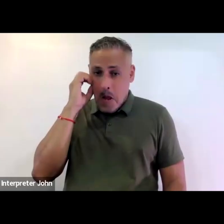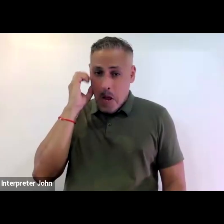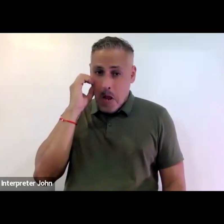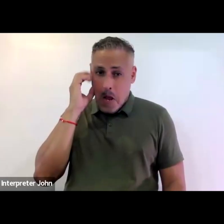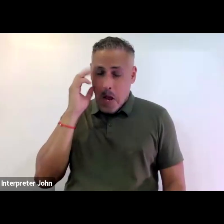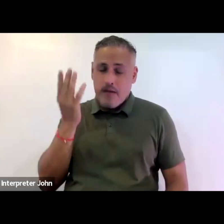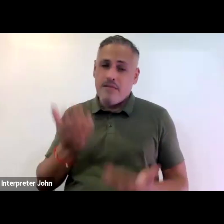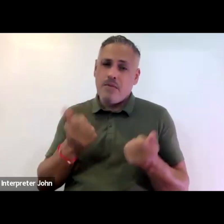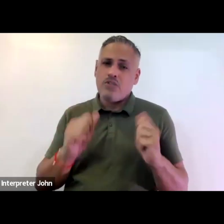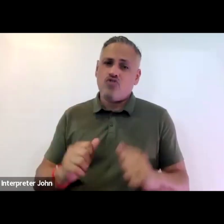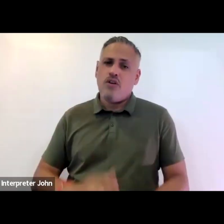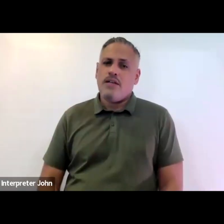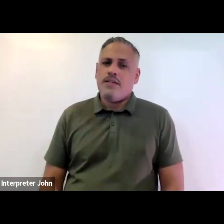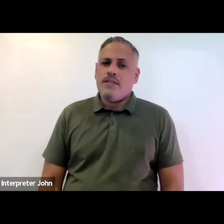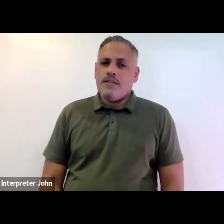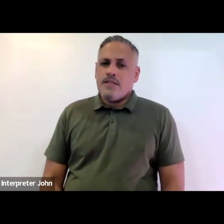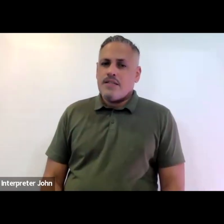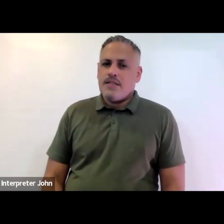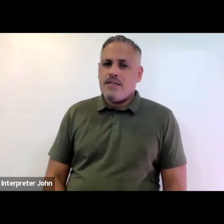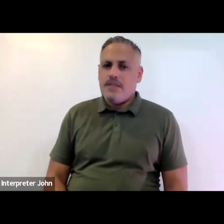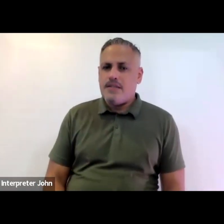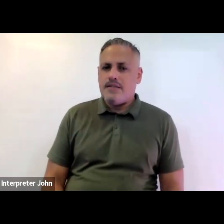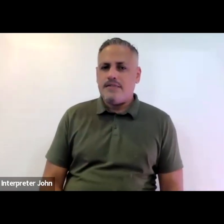try to play into the fact that